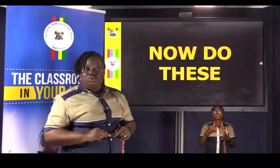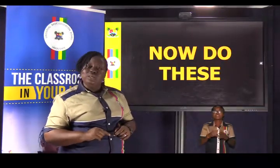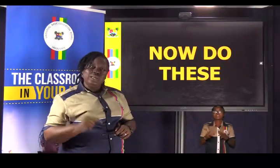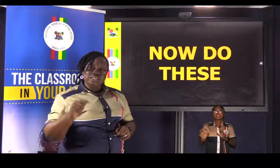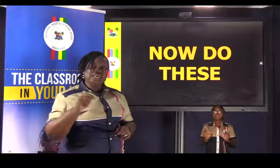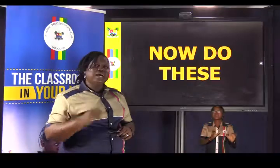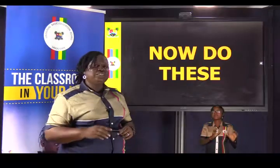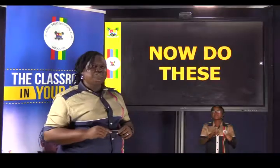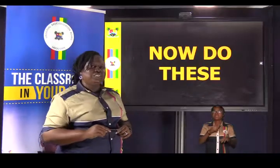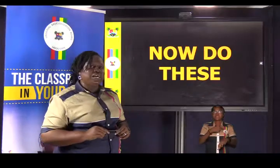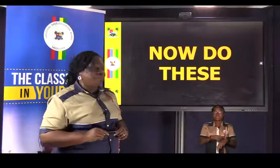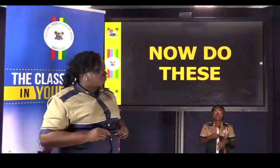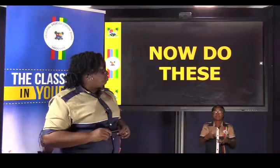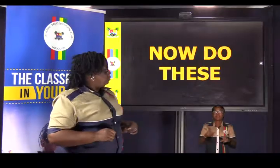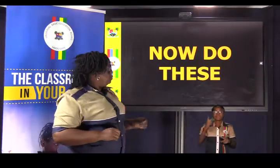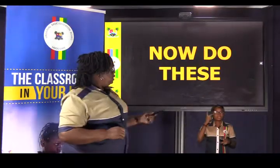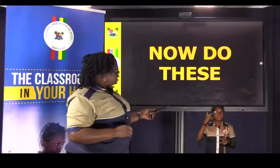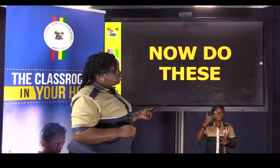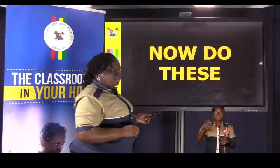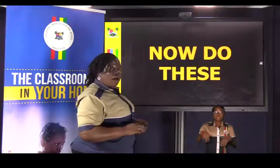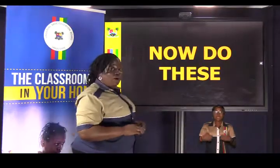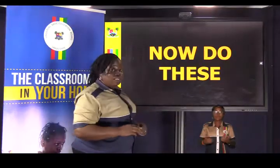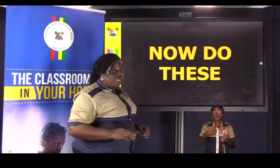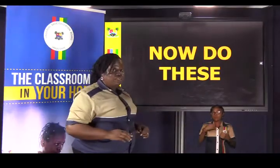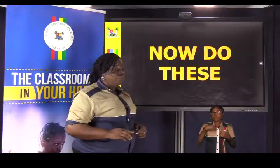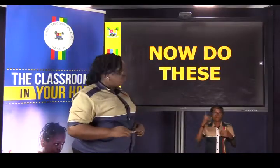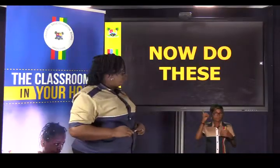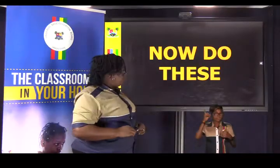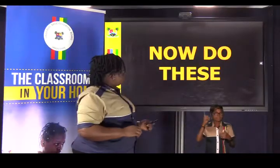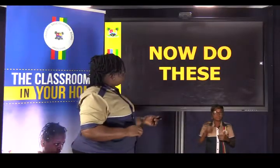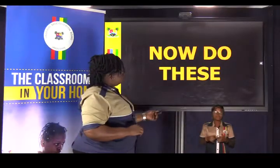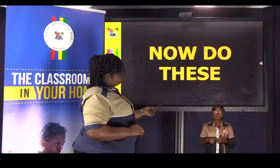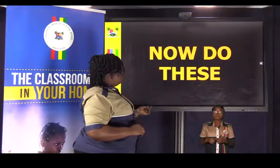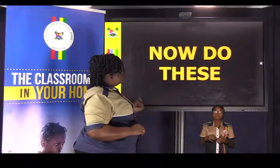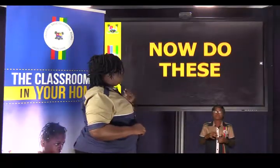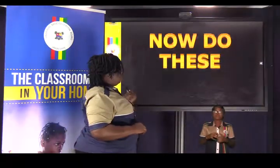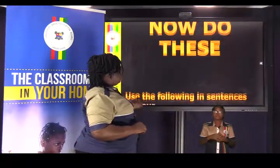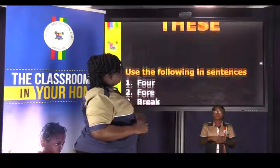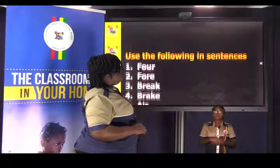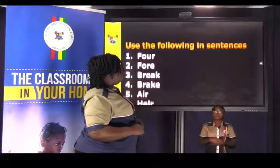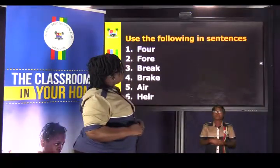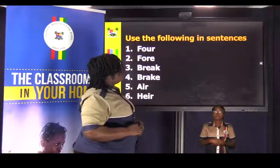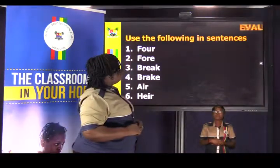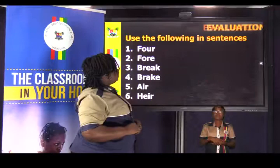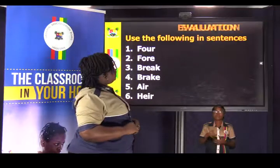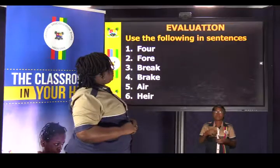sure? It's activity time. Let's see how attentive you have been.